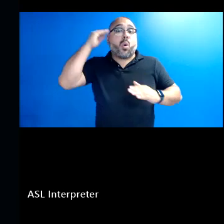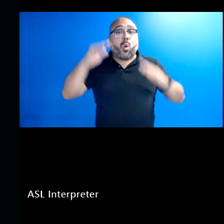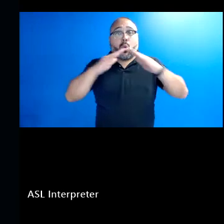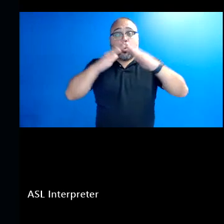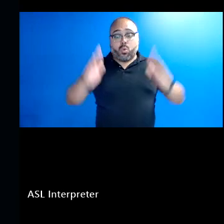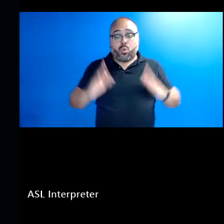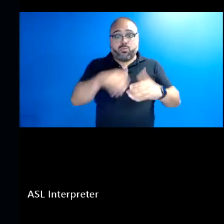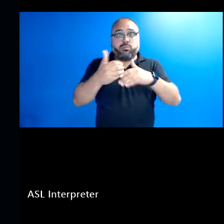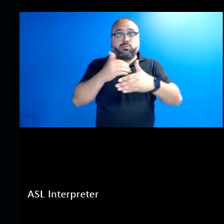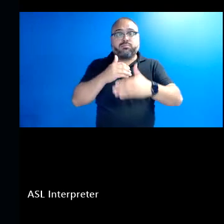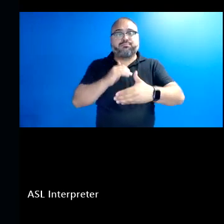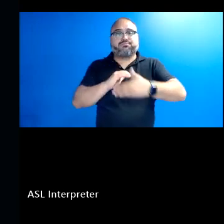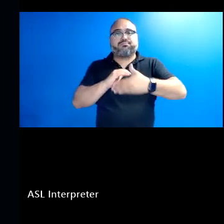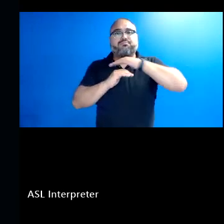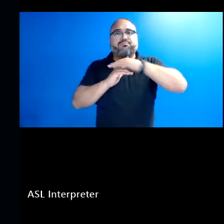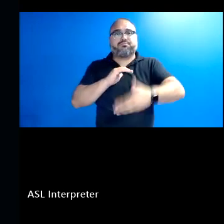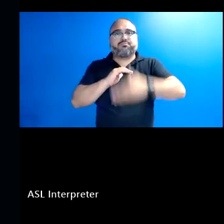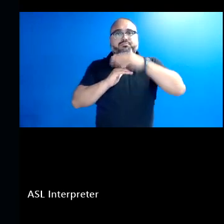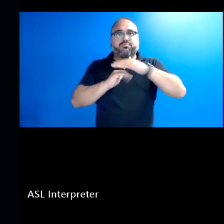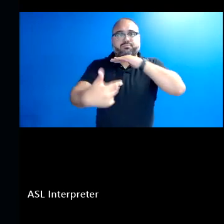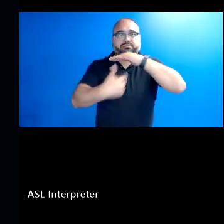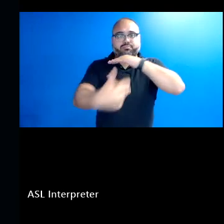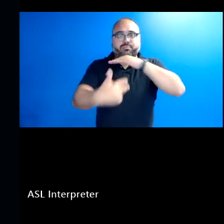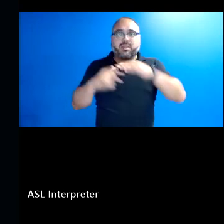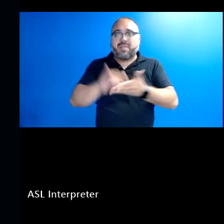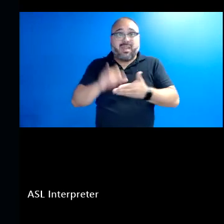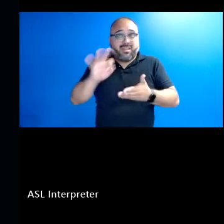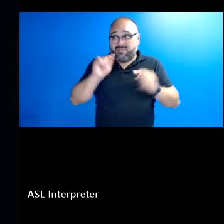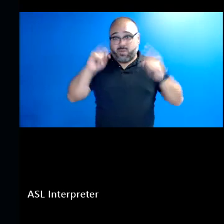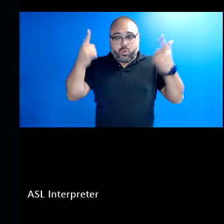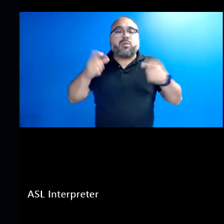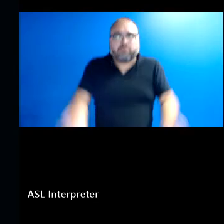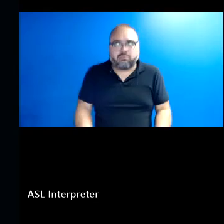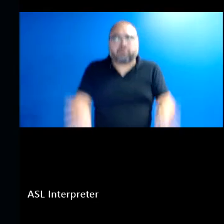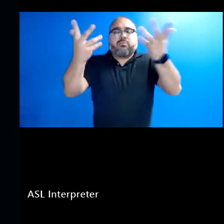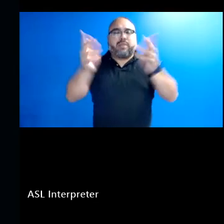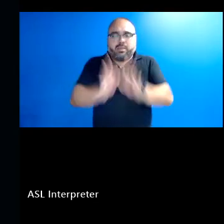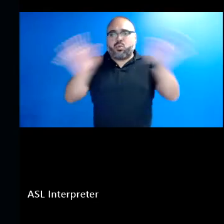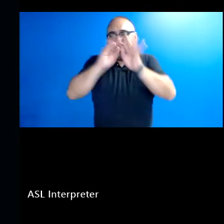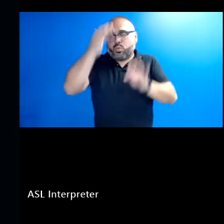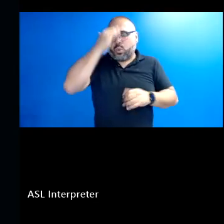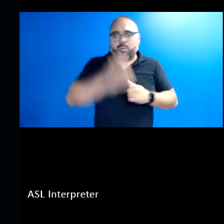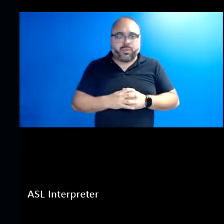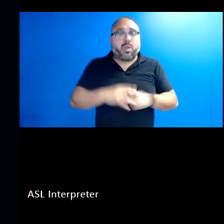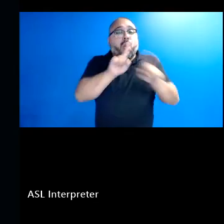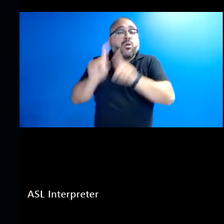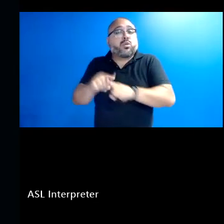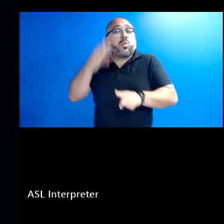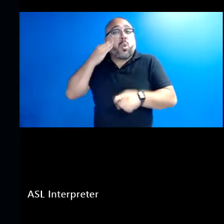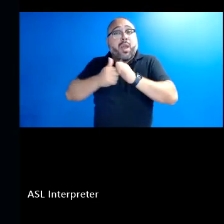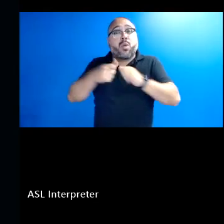those systems won't work. And familiarize yourself with your home's utility shutoff points, electricity, gas,